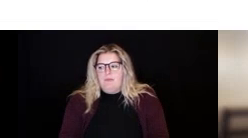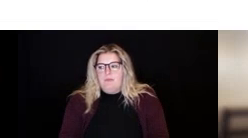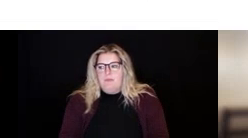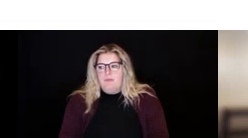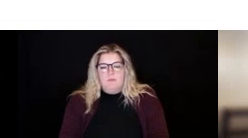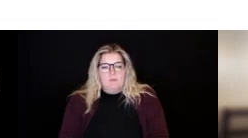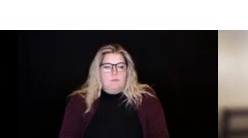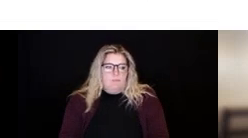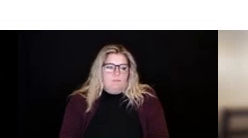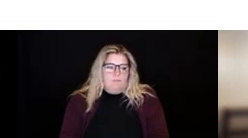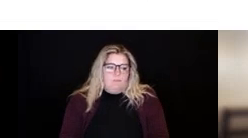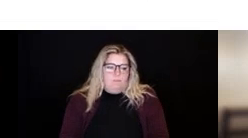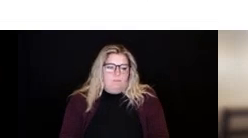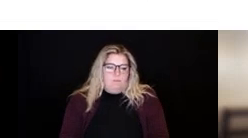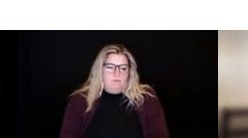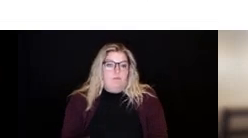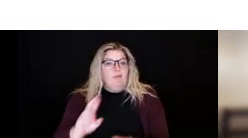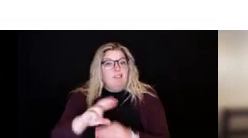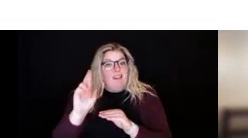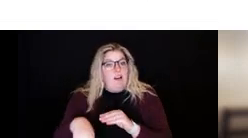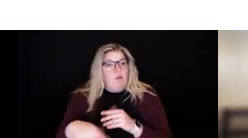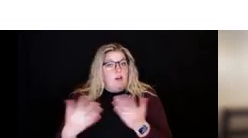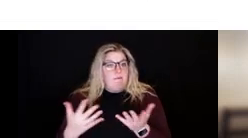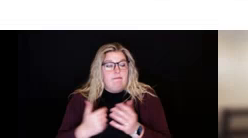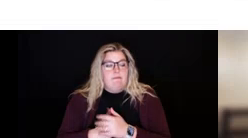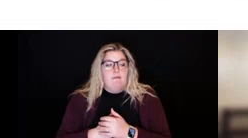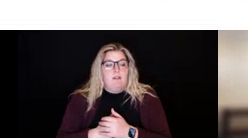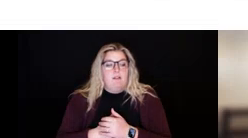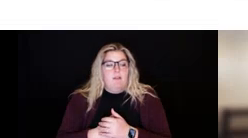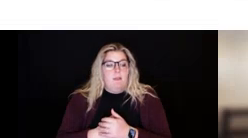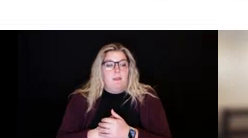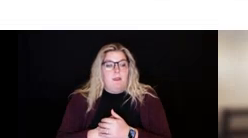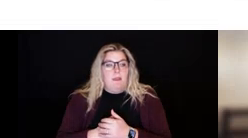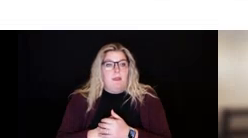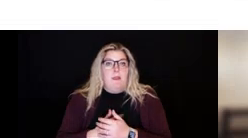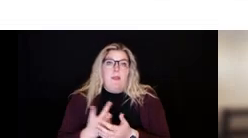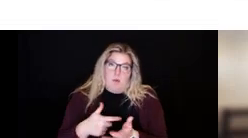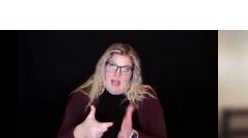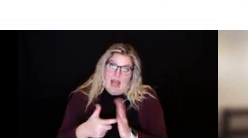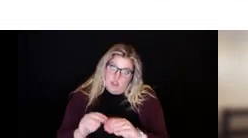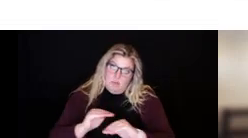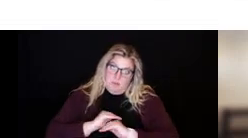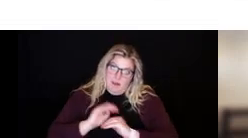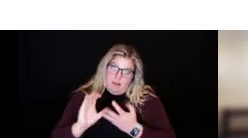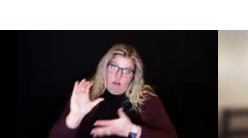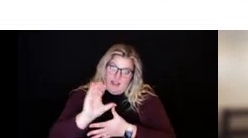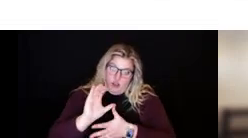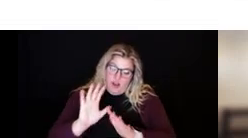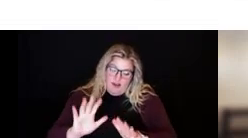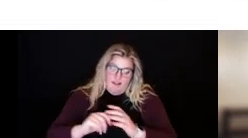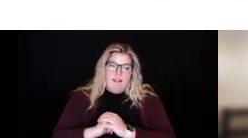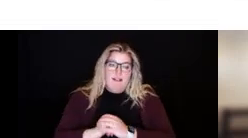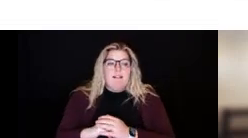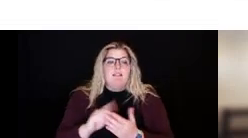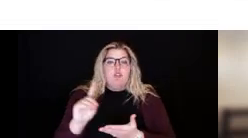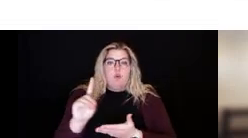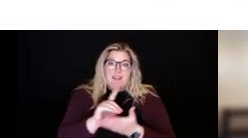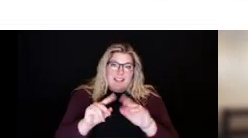So the outcome of this process is that we had to meet the criterion, and we did. So the design